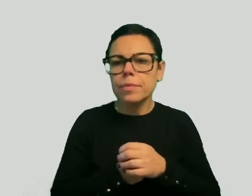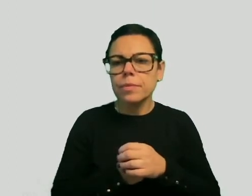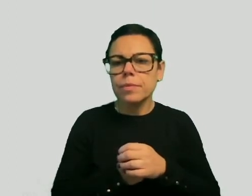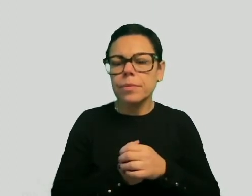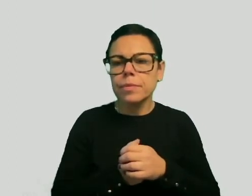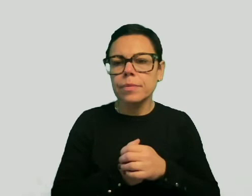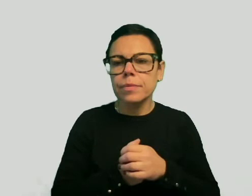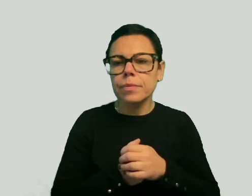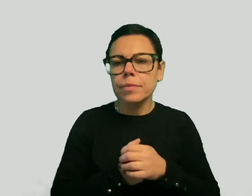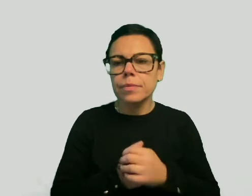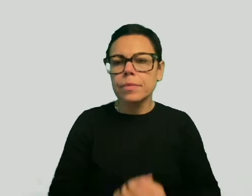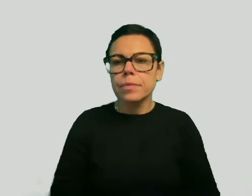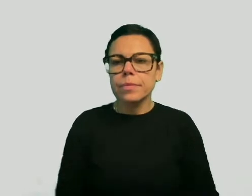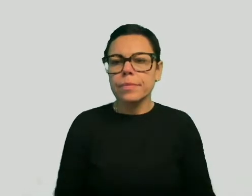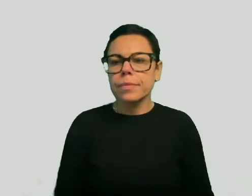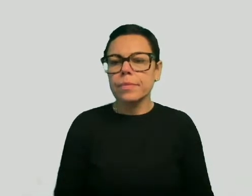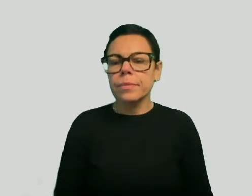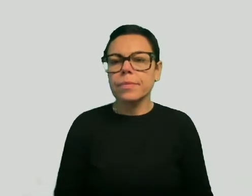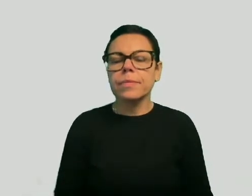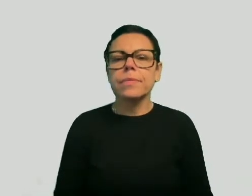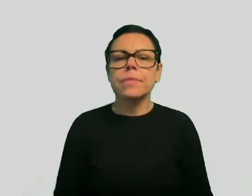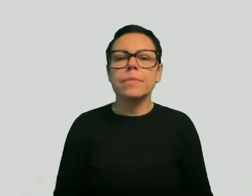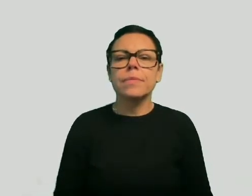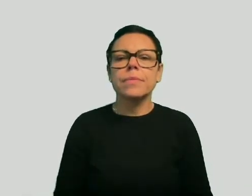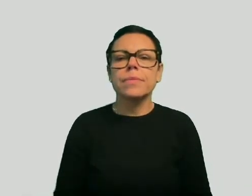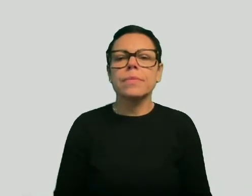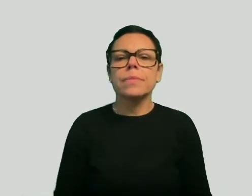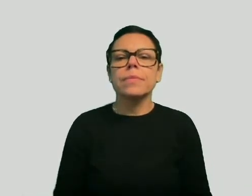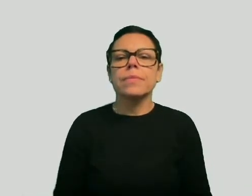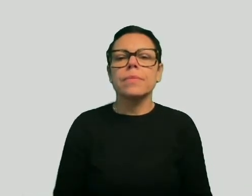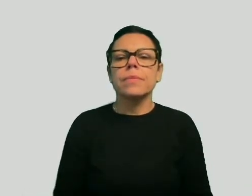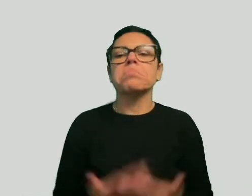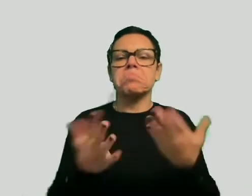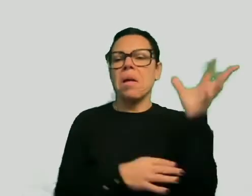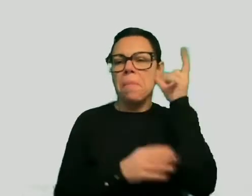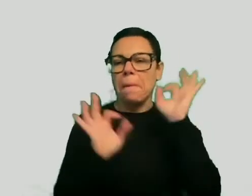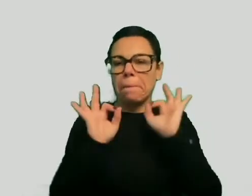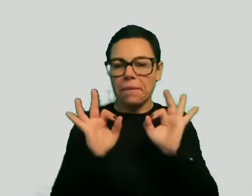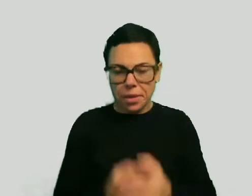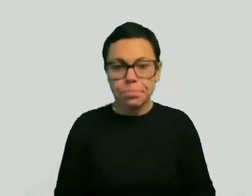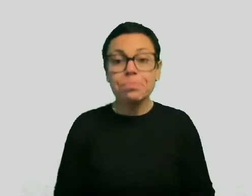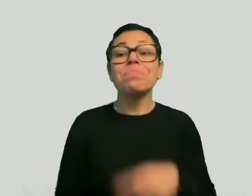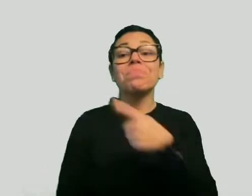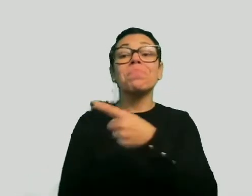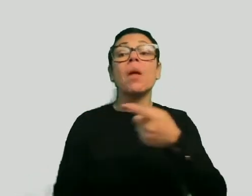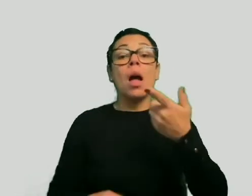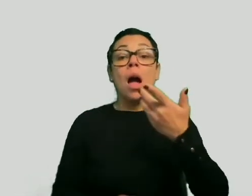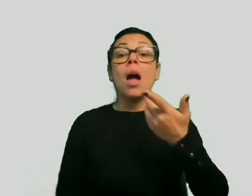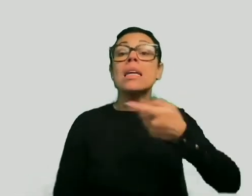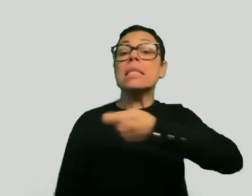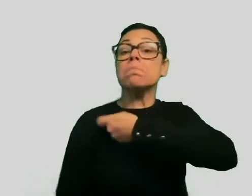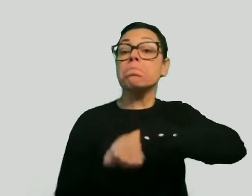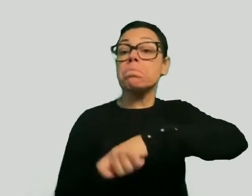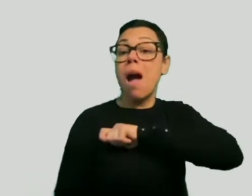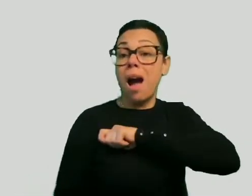we have Spain, who has taken the lead in implementing gender-responsive public procurement at